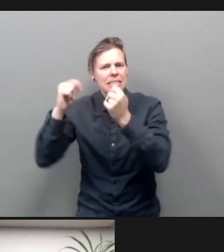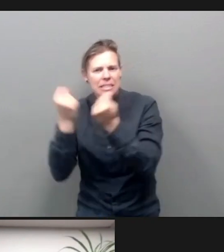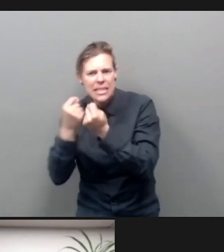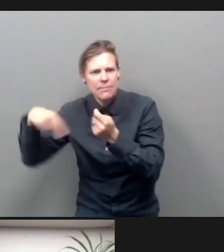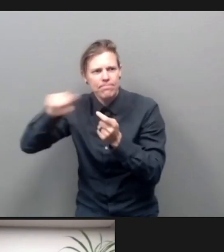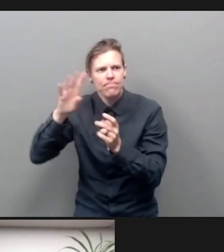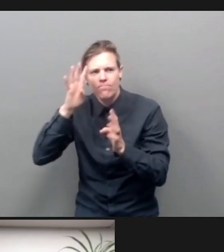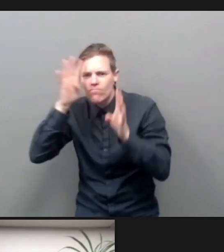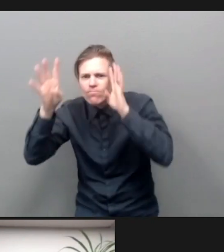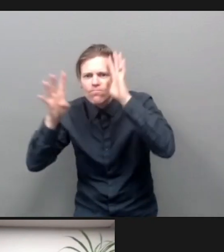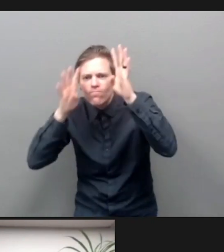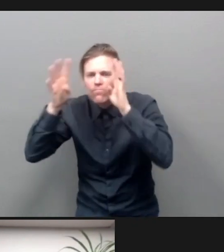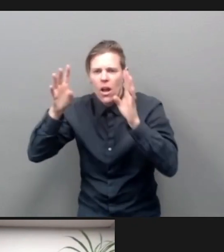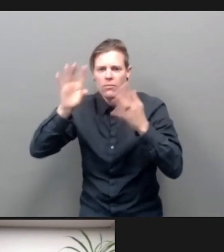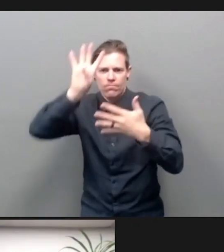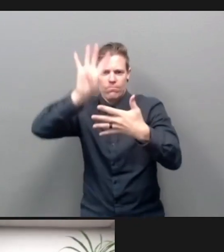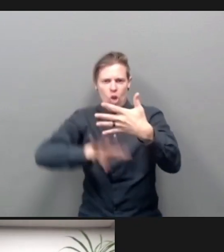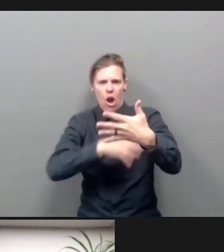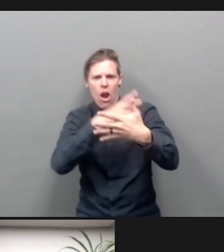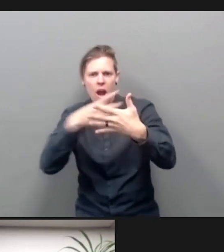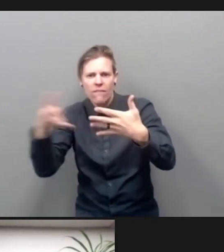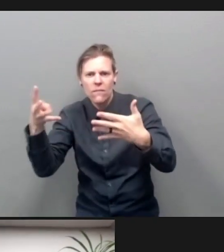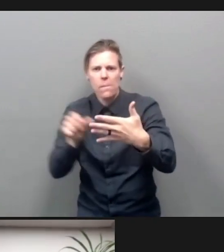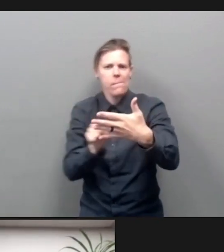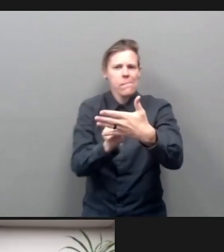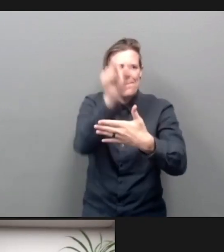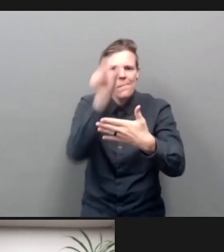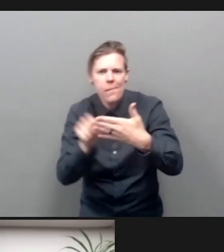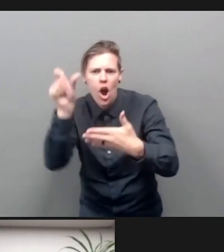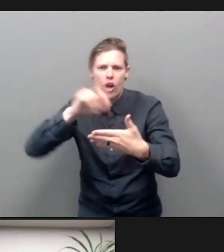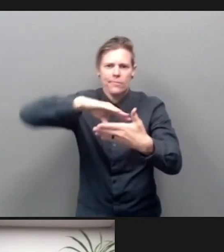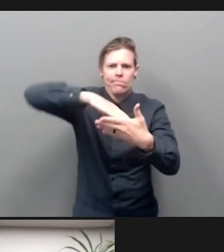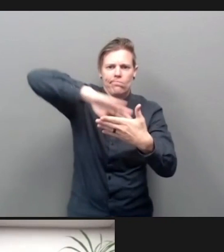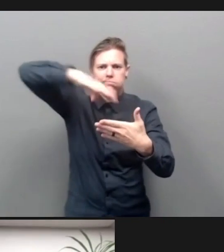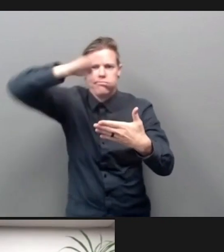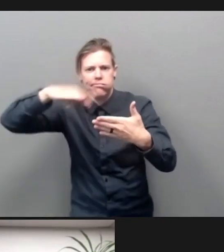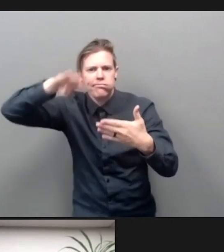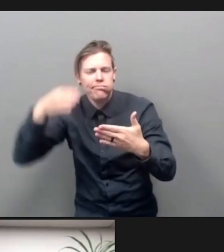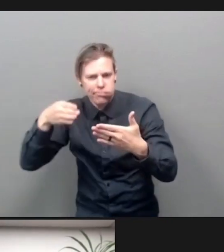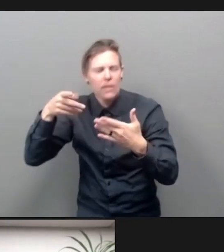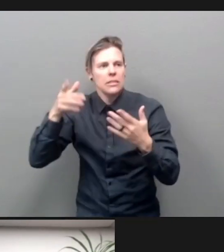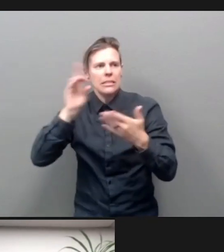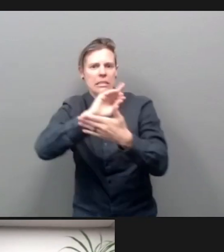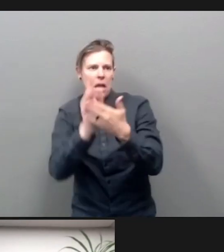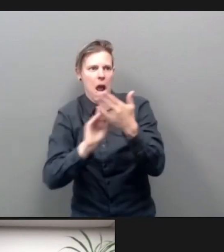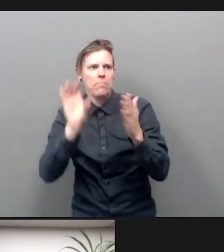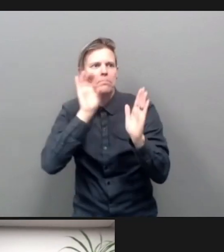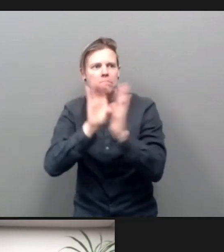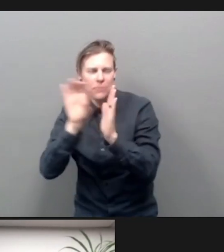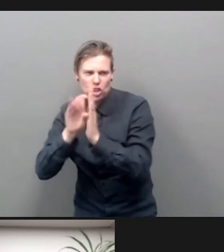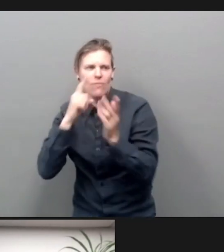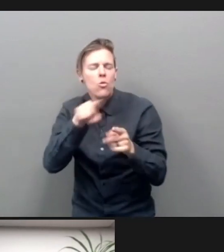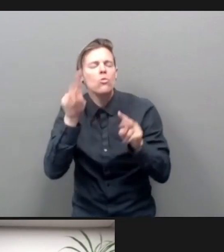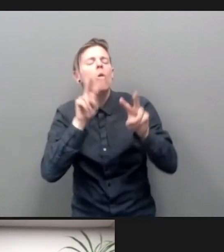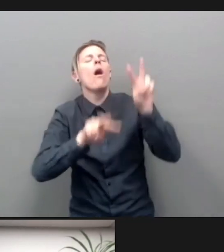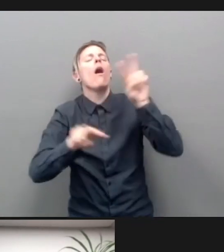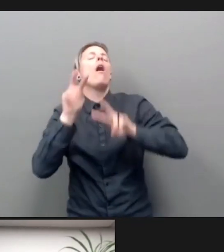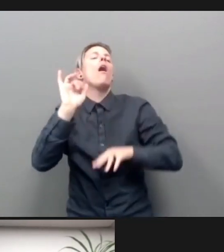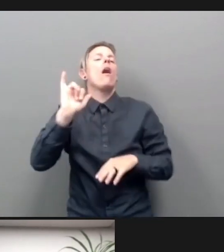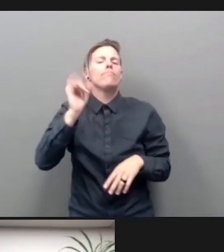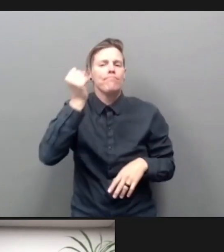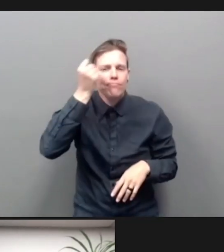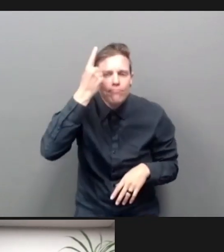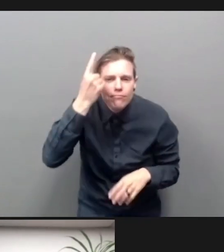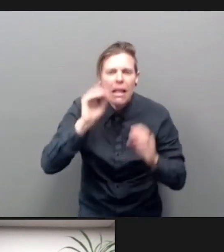statisticians from both our national labs, we look at what the trends are projecting, what the kind of rate